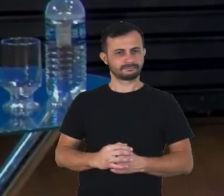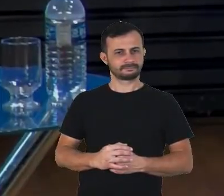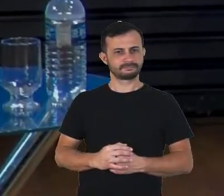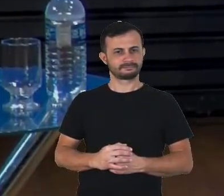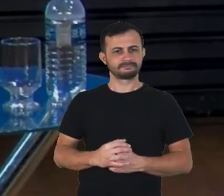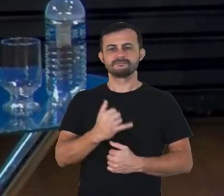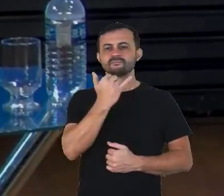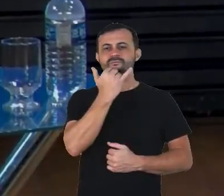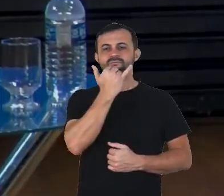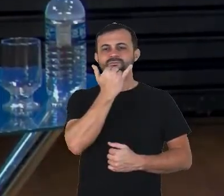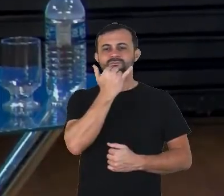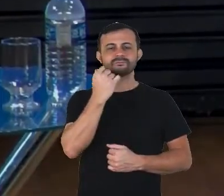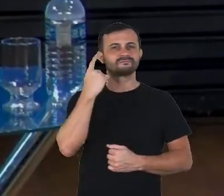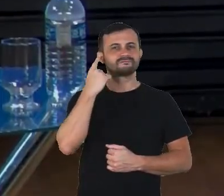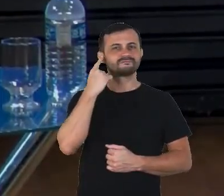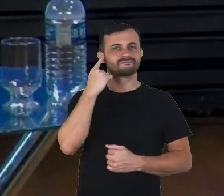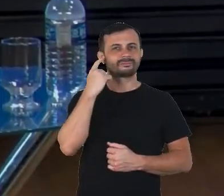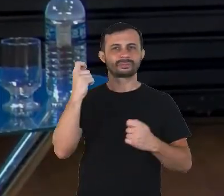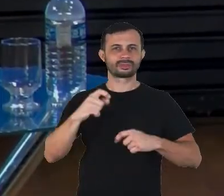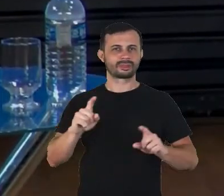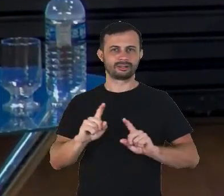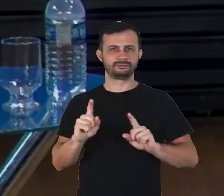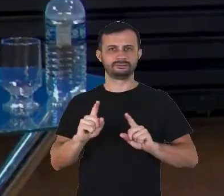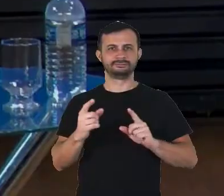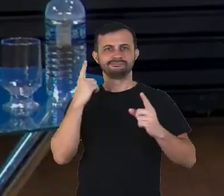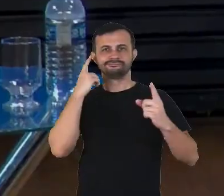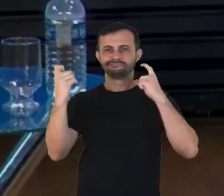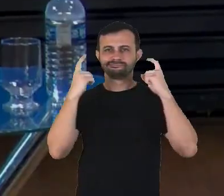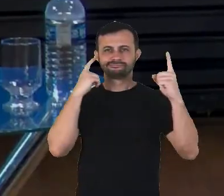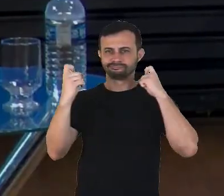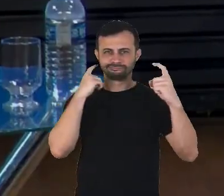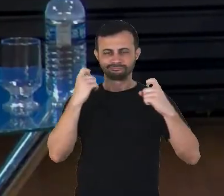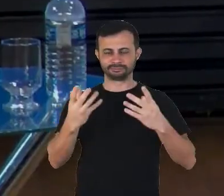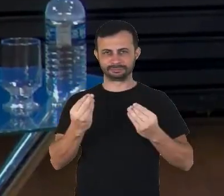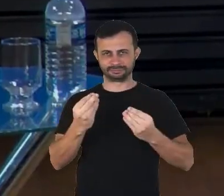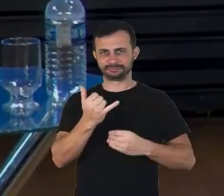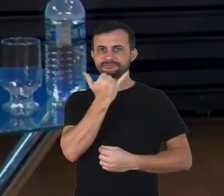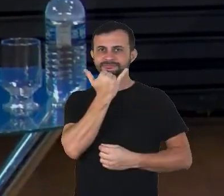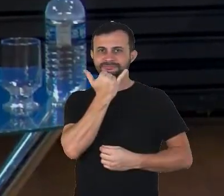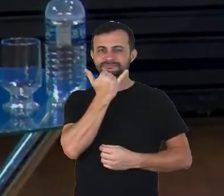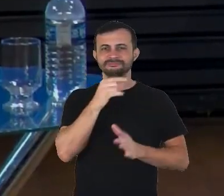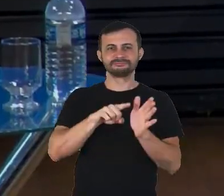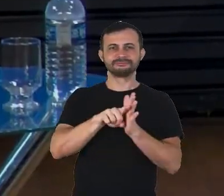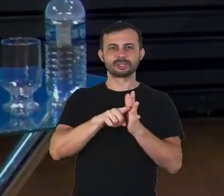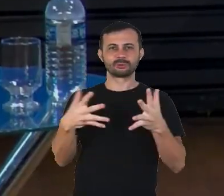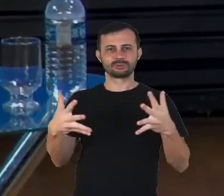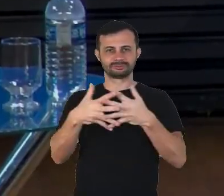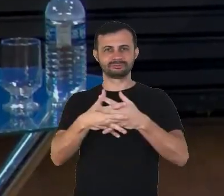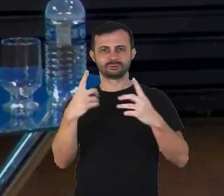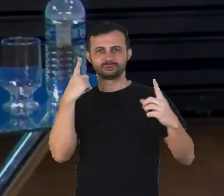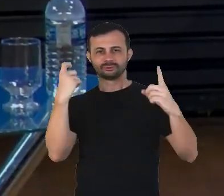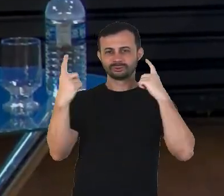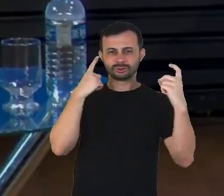nowadays, when I've been talking to other colleagues, I've seen that a new trend will emerge soon